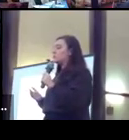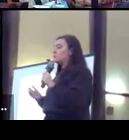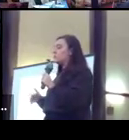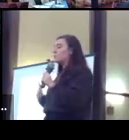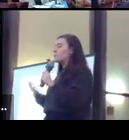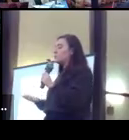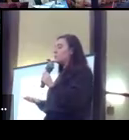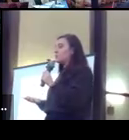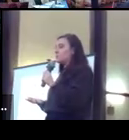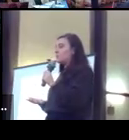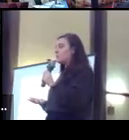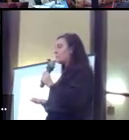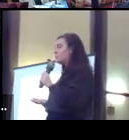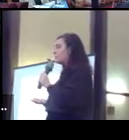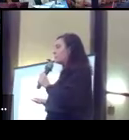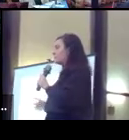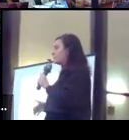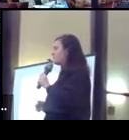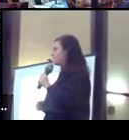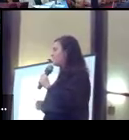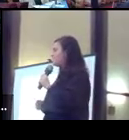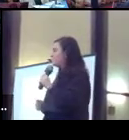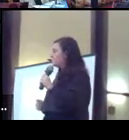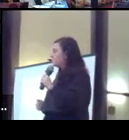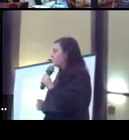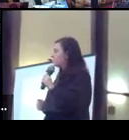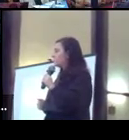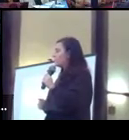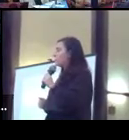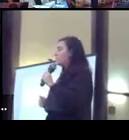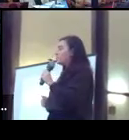incentives to support the feasibility of that.